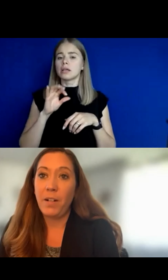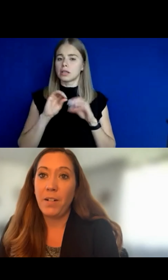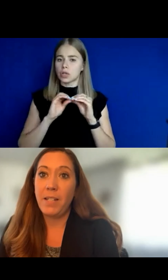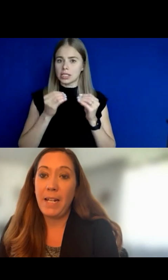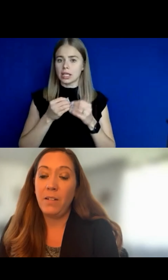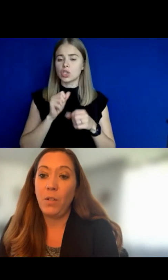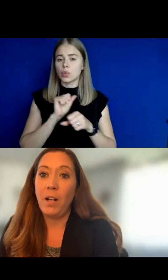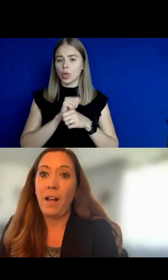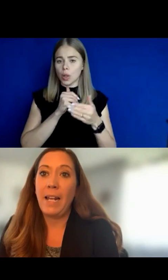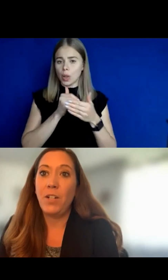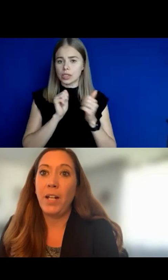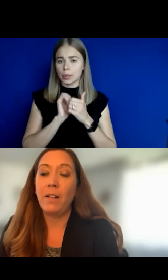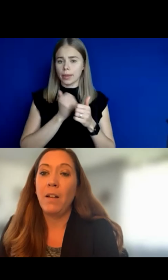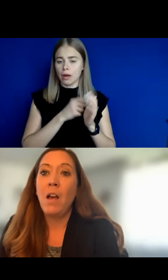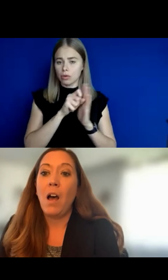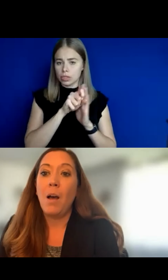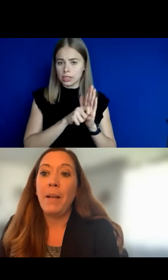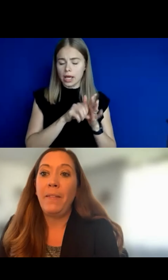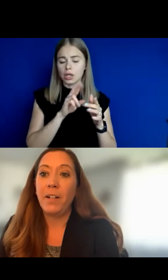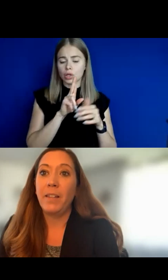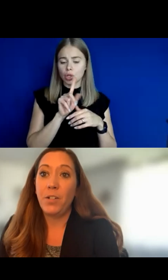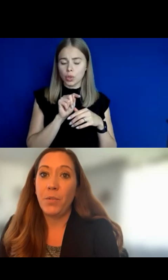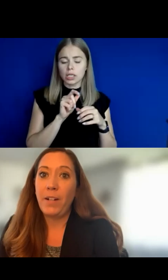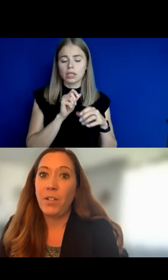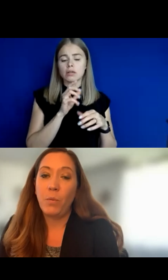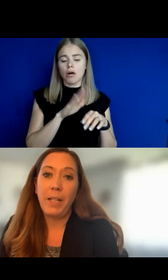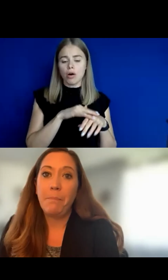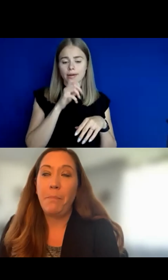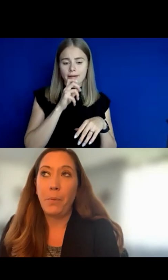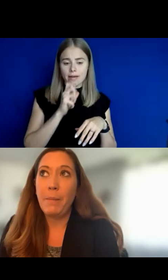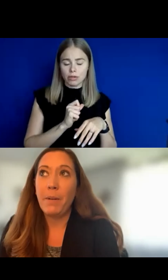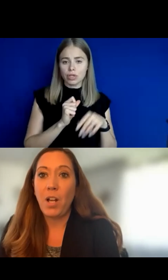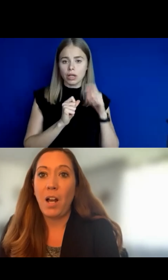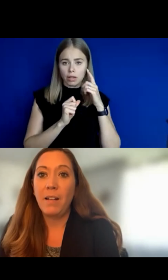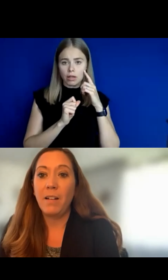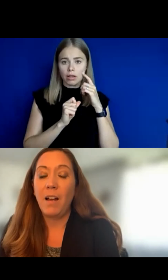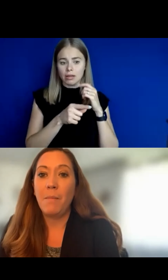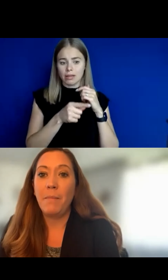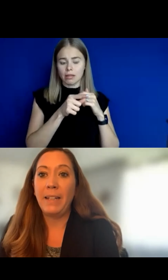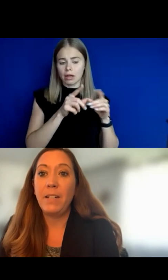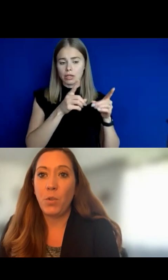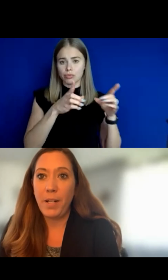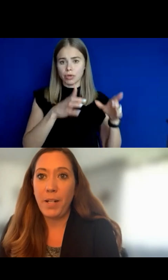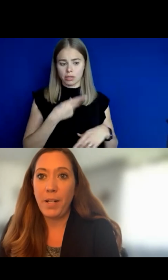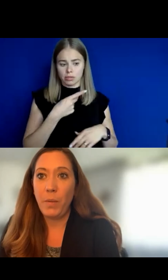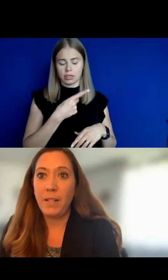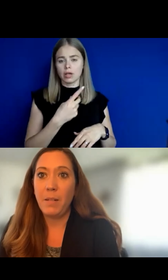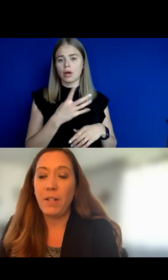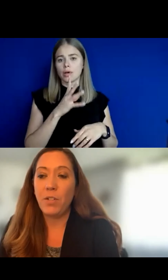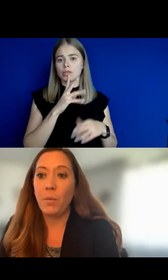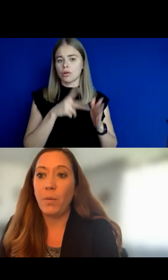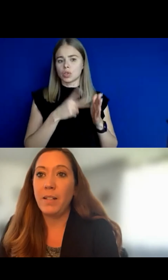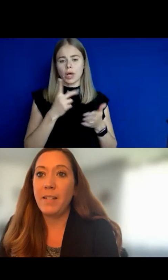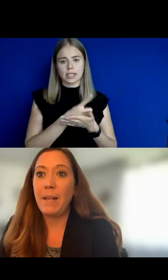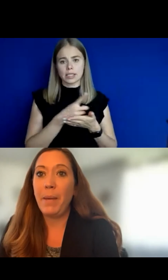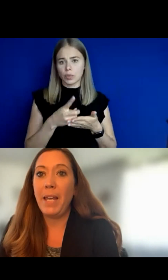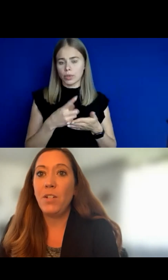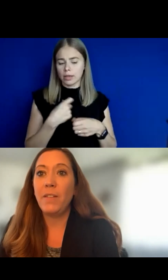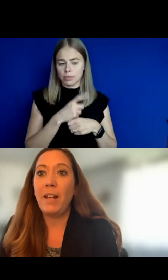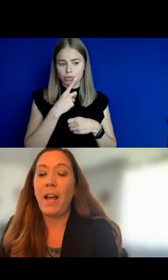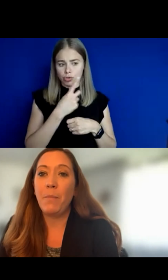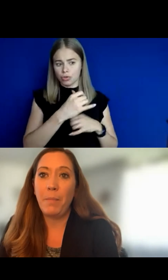with our state unit on aging and their director. We pretty much talk at least twice a week to make sure that we're on the